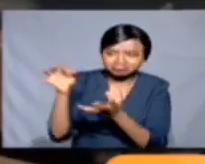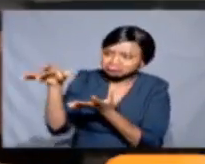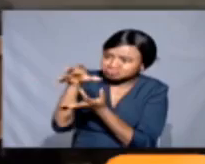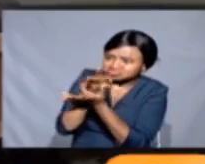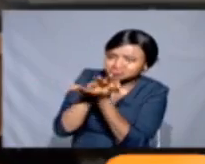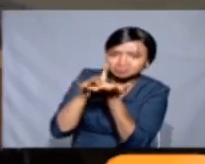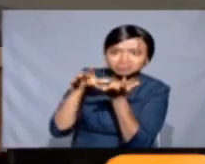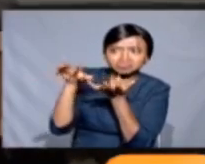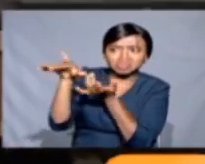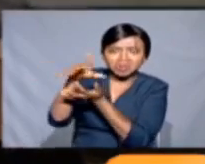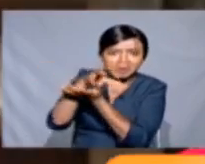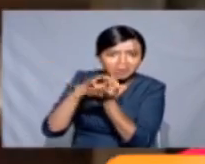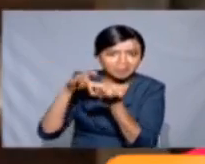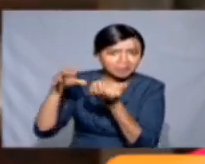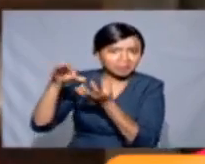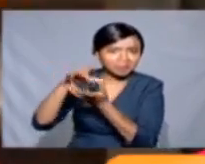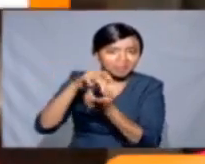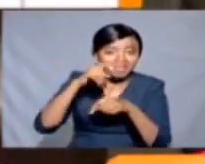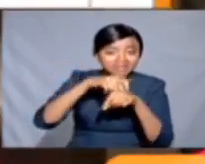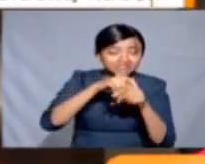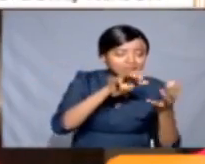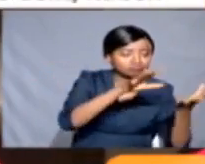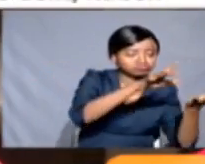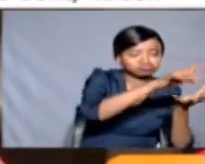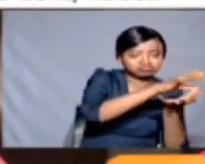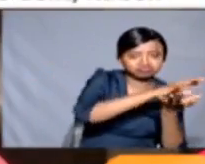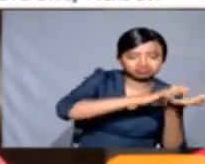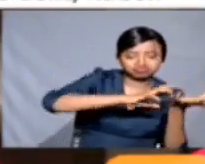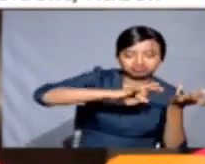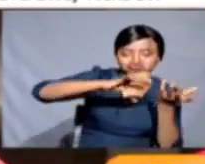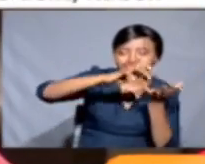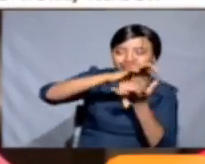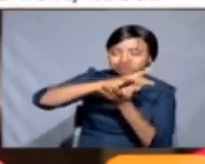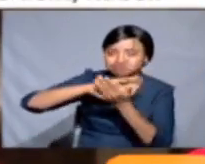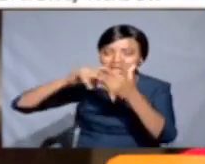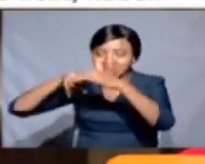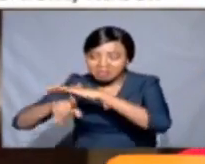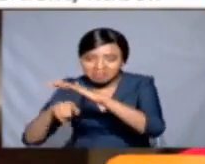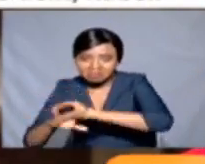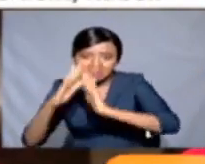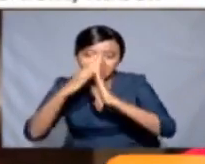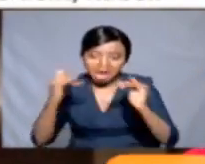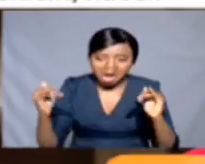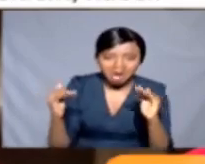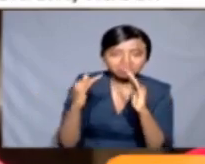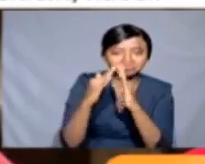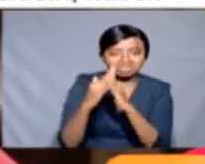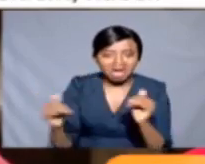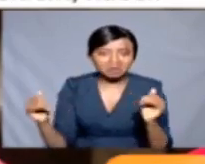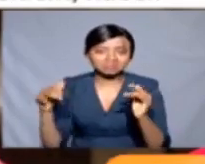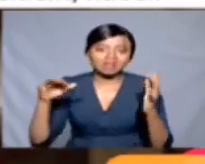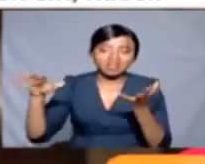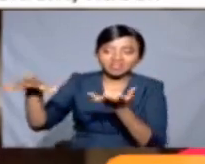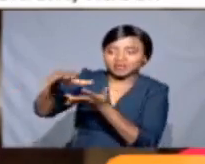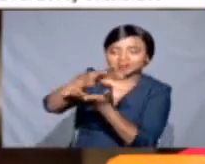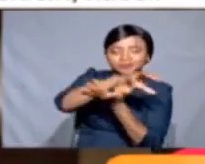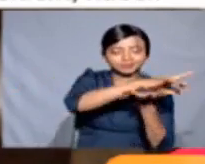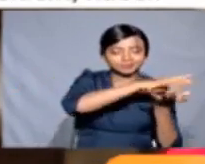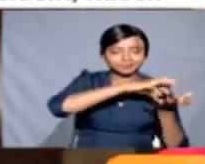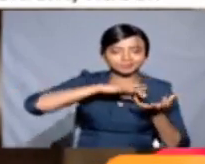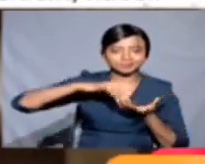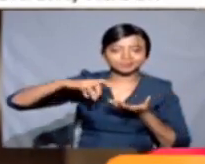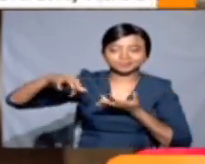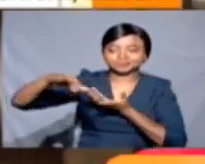hii moshi ikianza kutoka pande hii na zunguka hii kwa yote mpaka huko chini. Sasa inakaba hapa